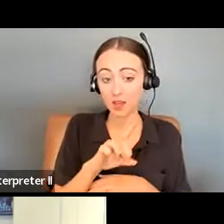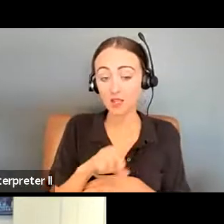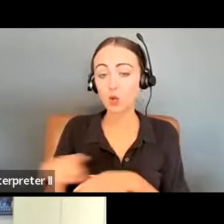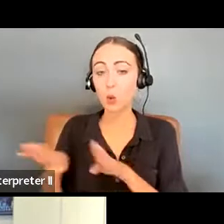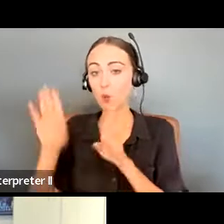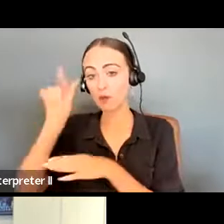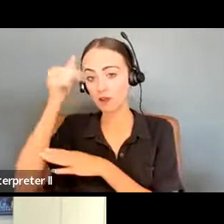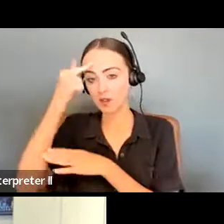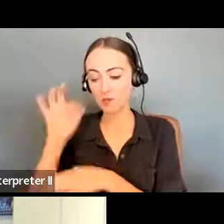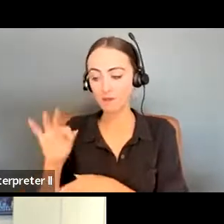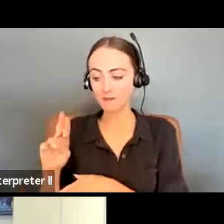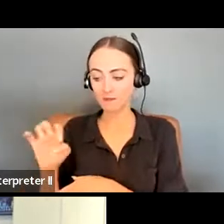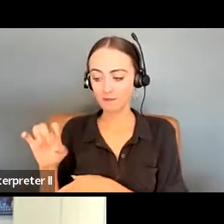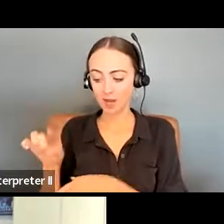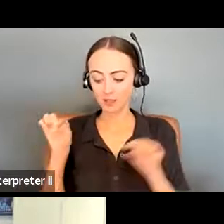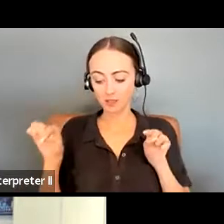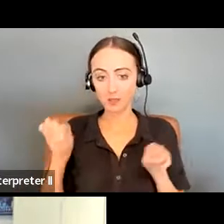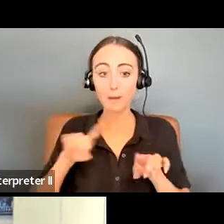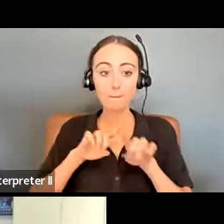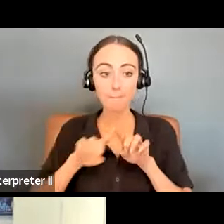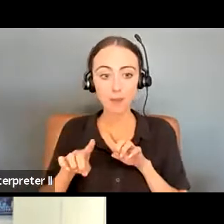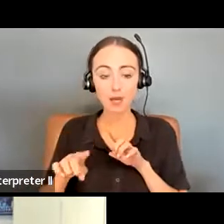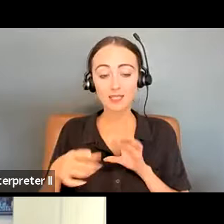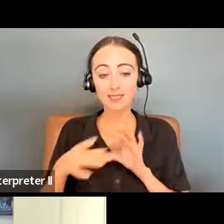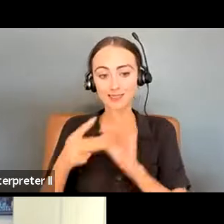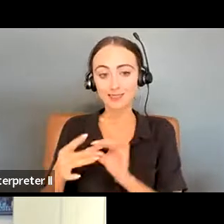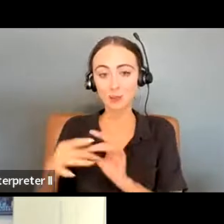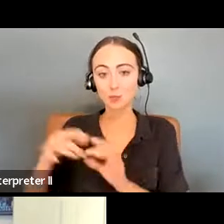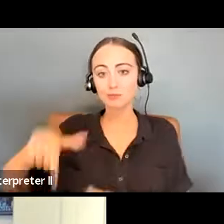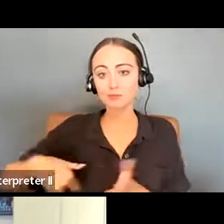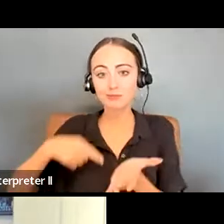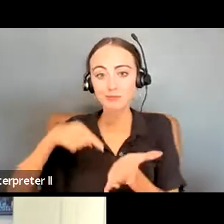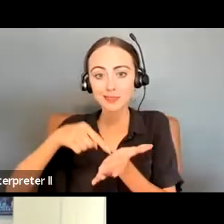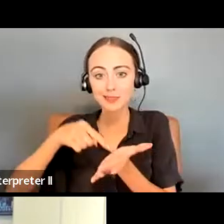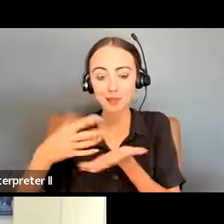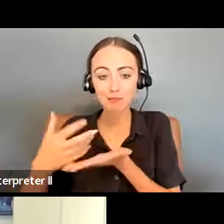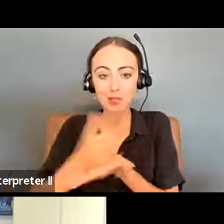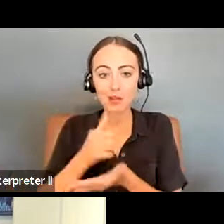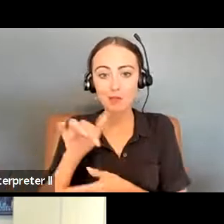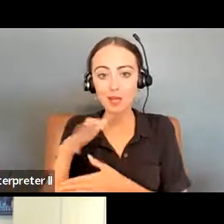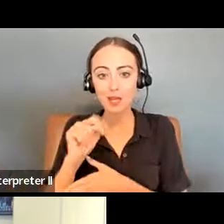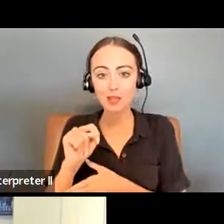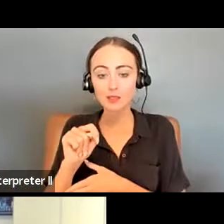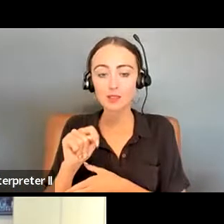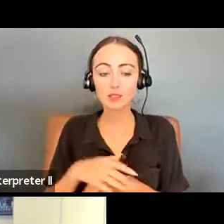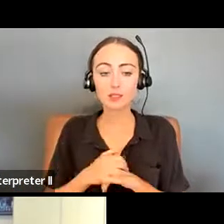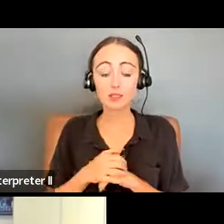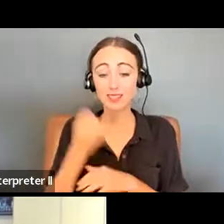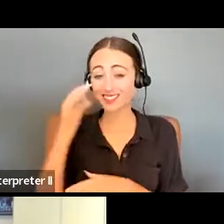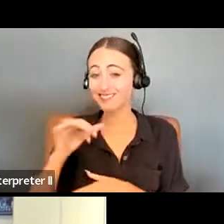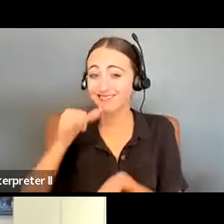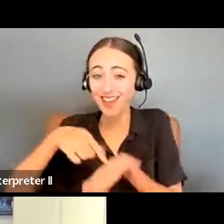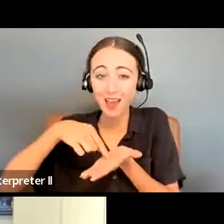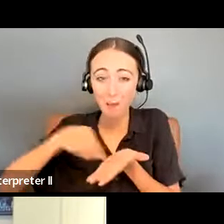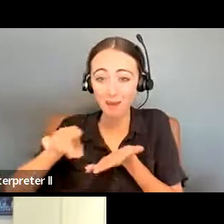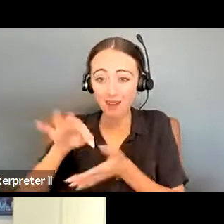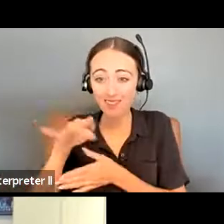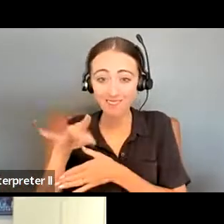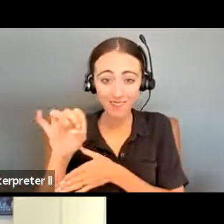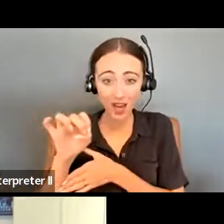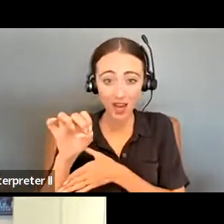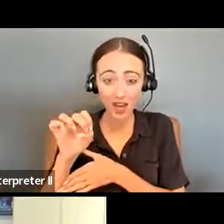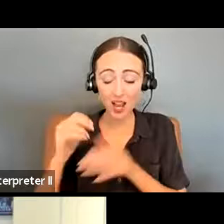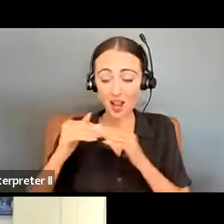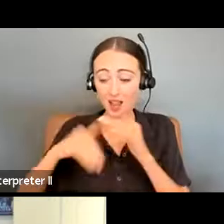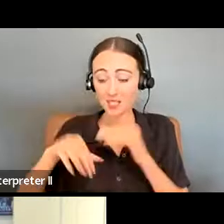respectively. However, pursuant to the Delinquent Debt Recovery Act of 2012, if an individual does not pay the fine within 60 days, the